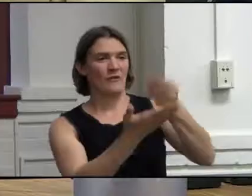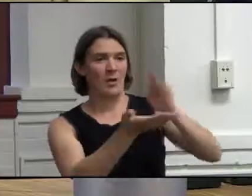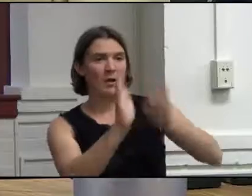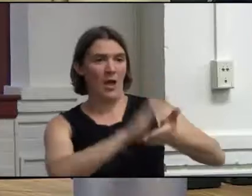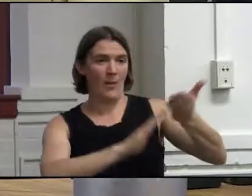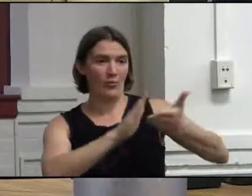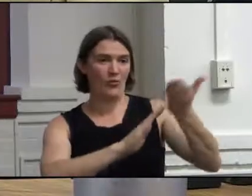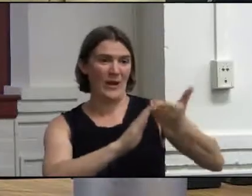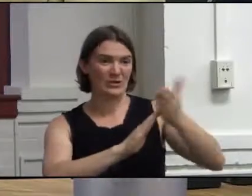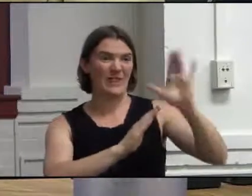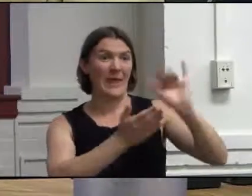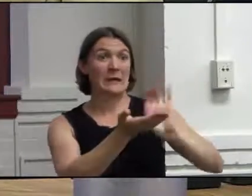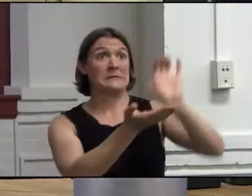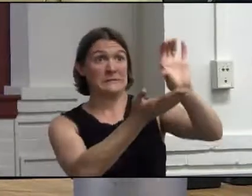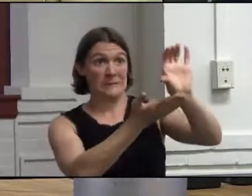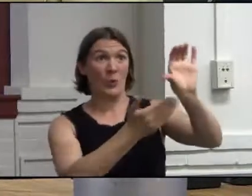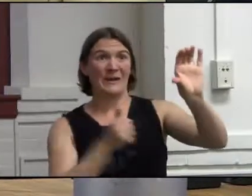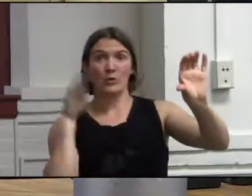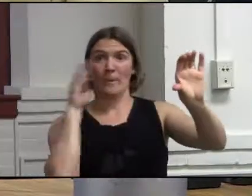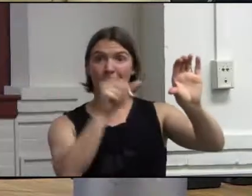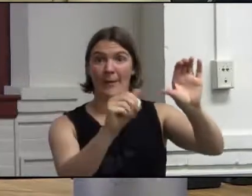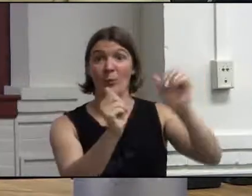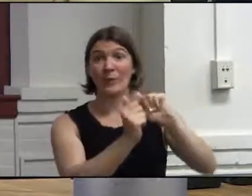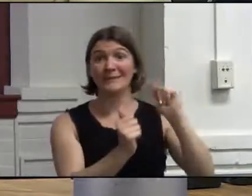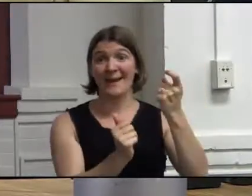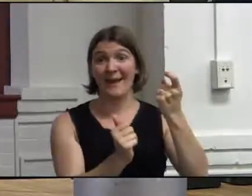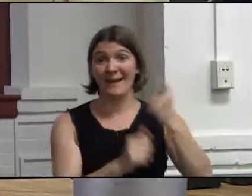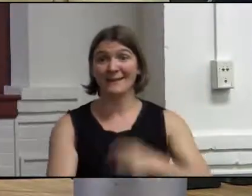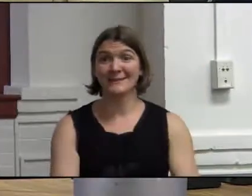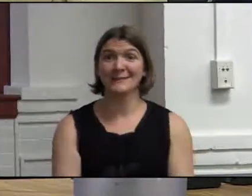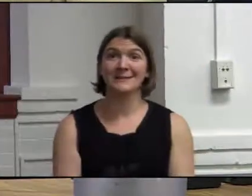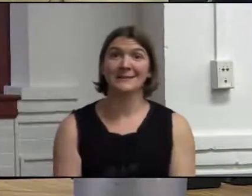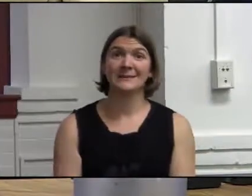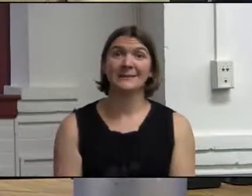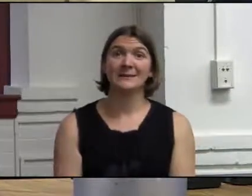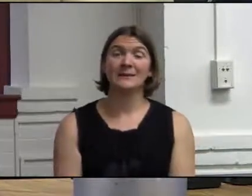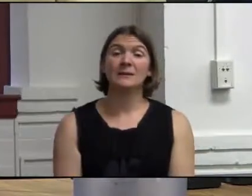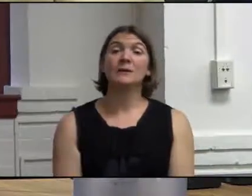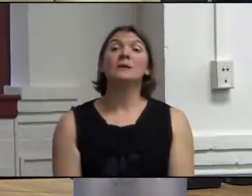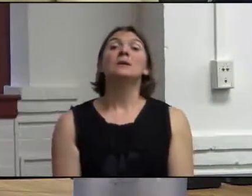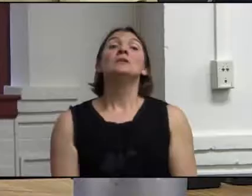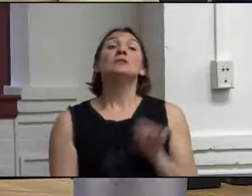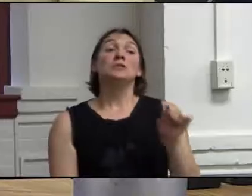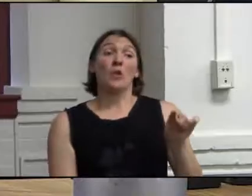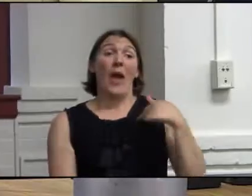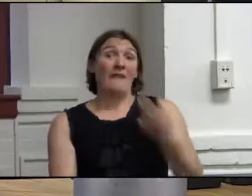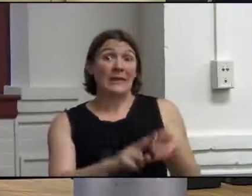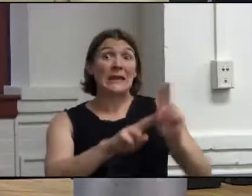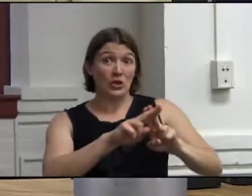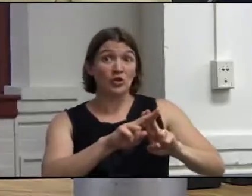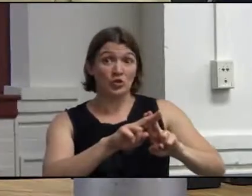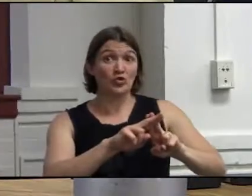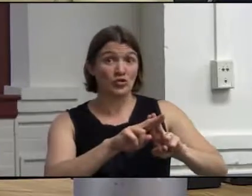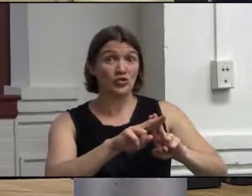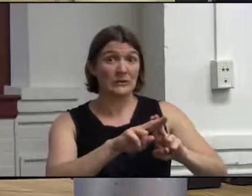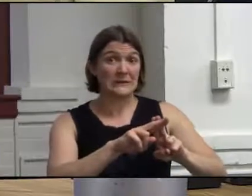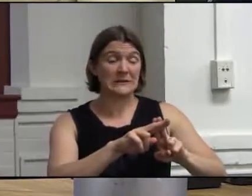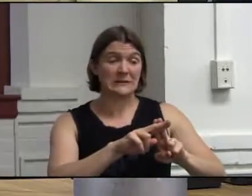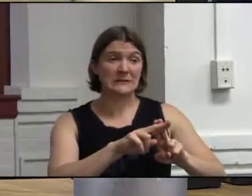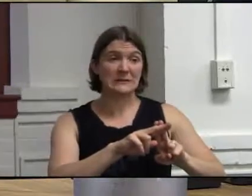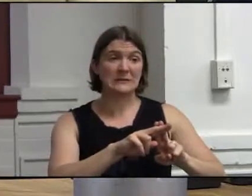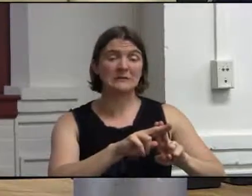operations component piece of this, and the increase there consistent with